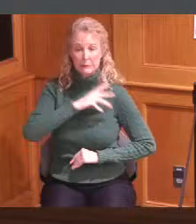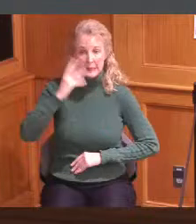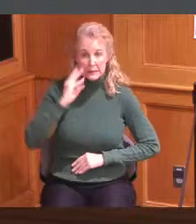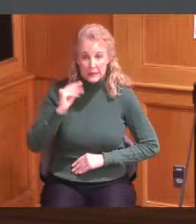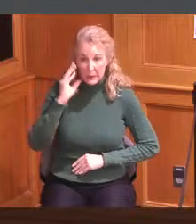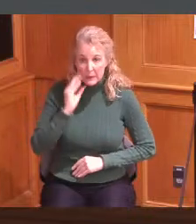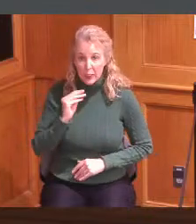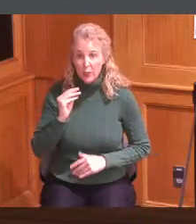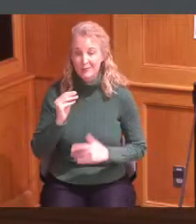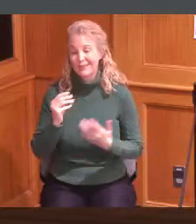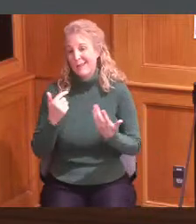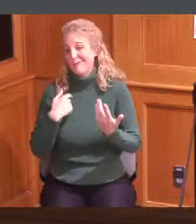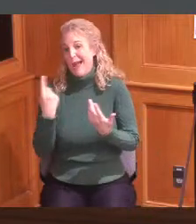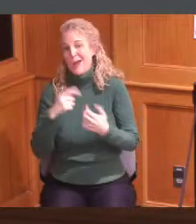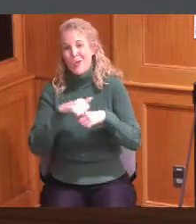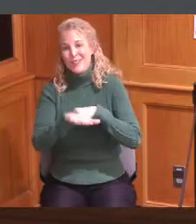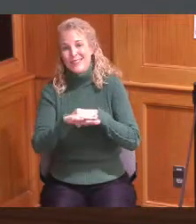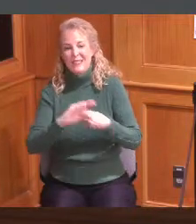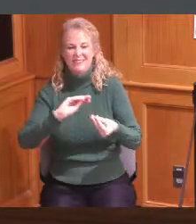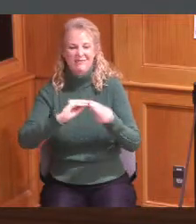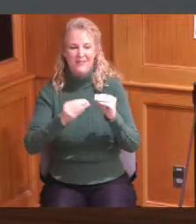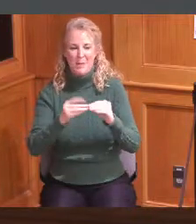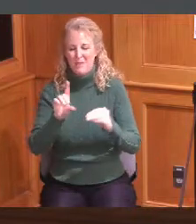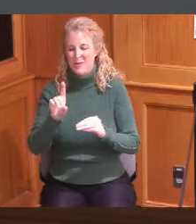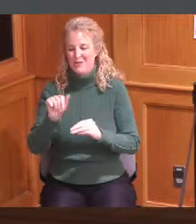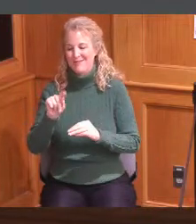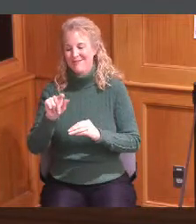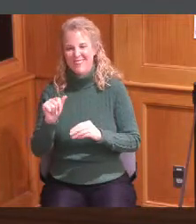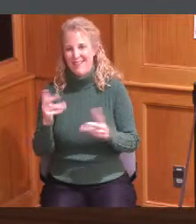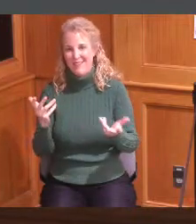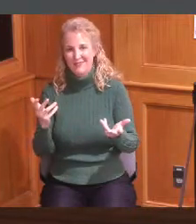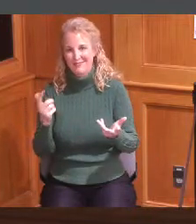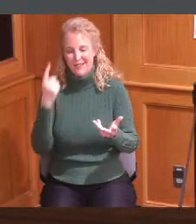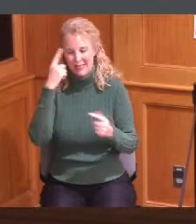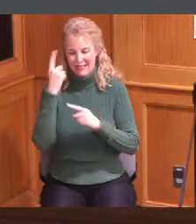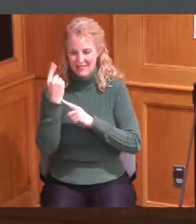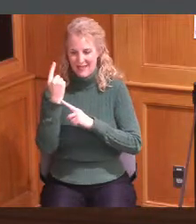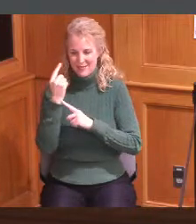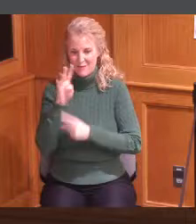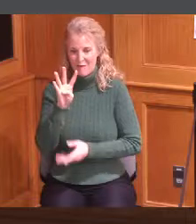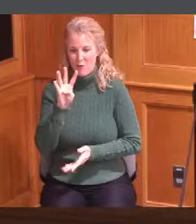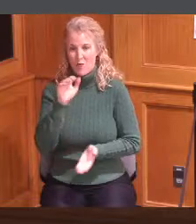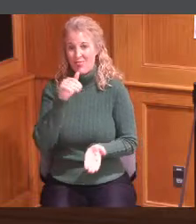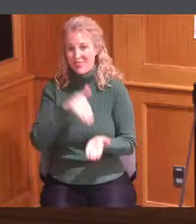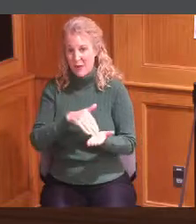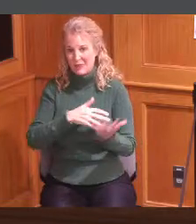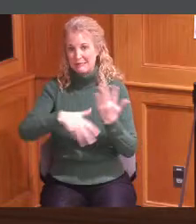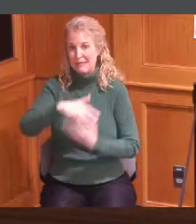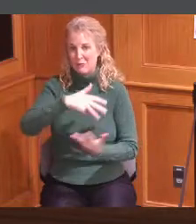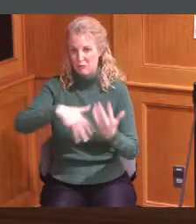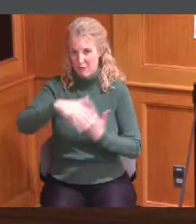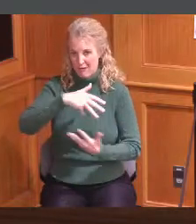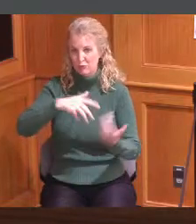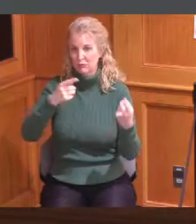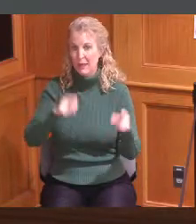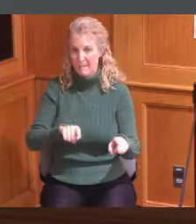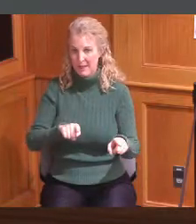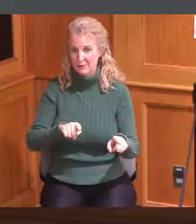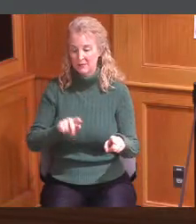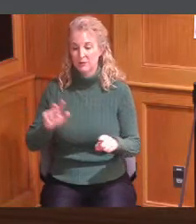basis or so are the numbers associated with this. I think last year there was about 4,000 interactions between